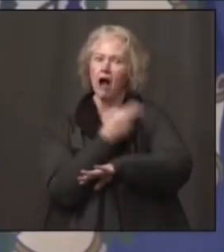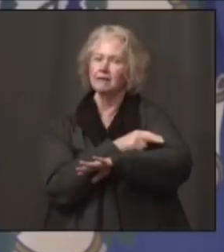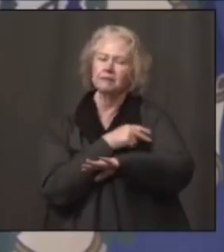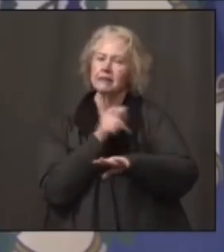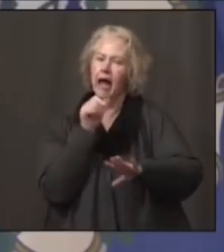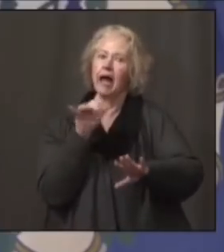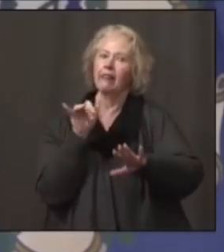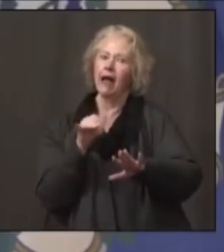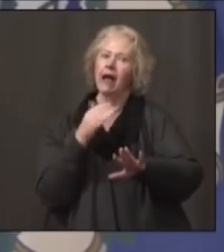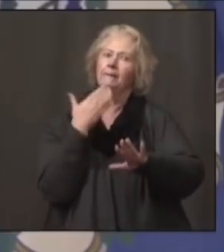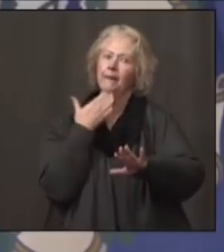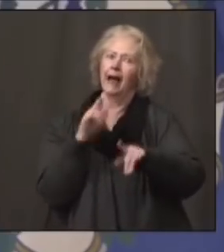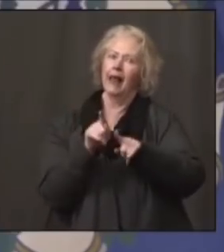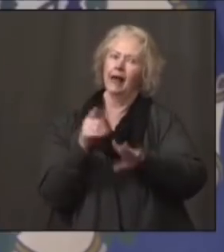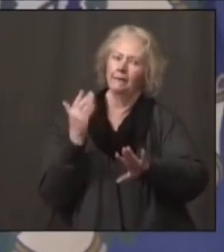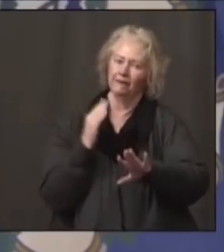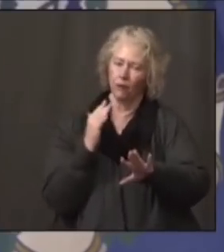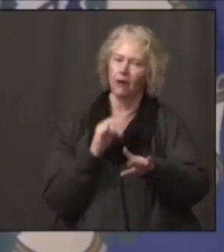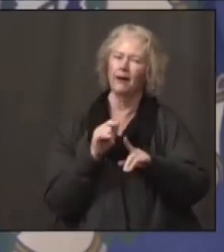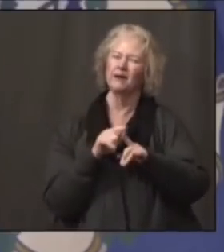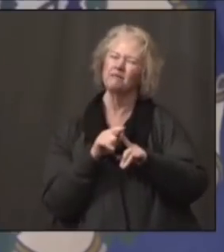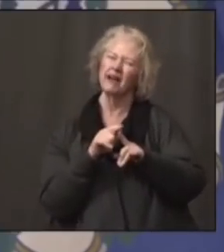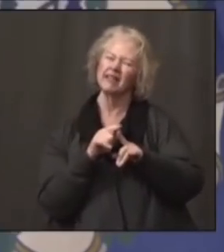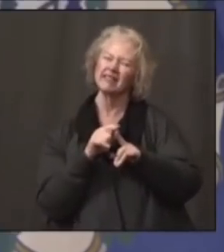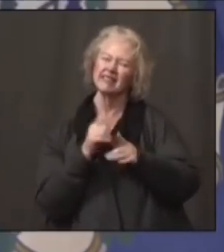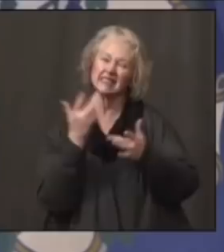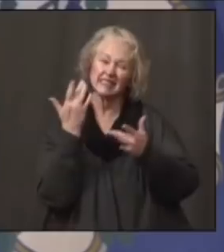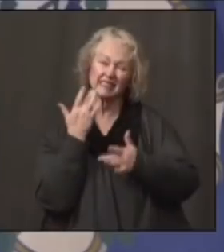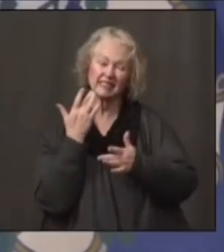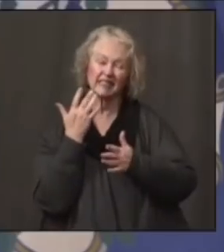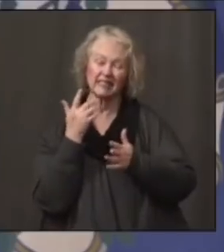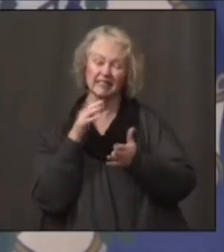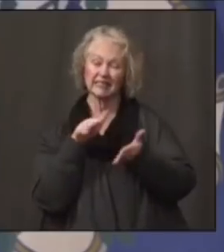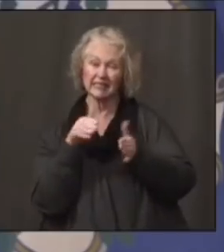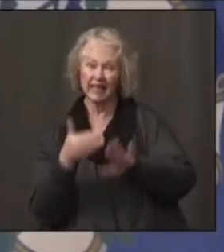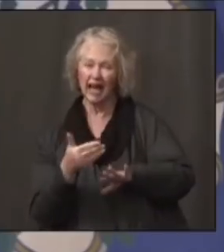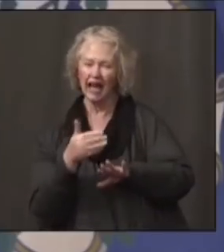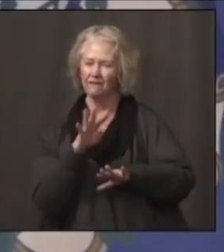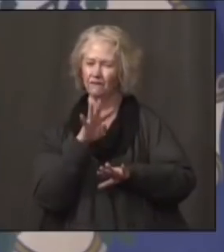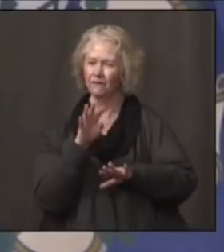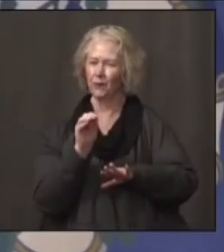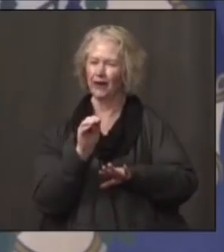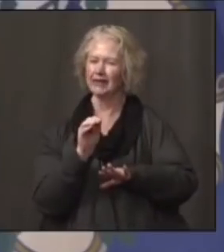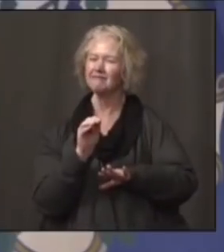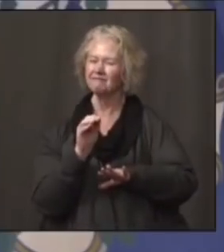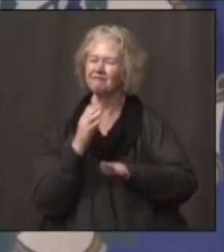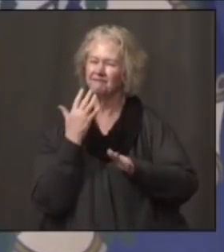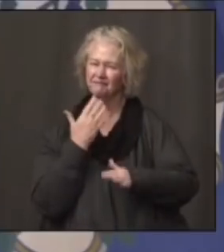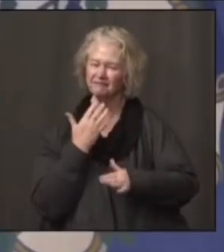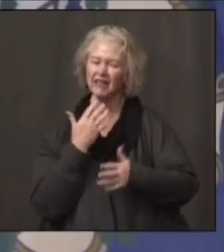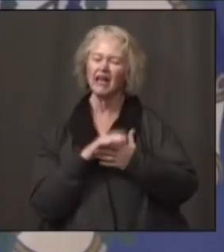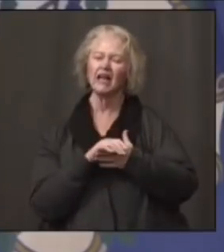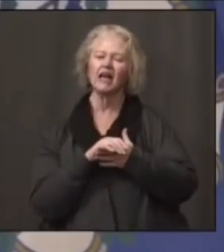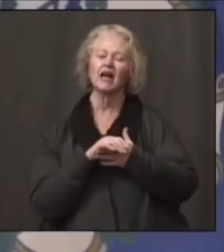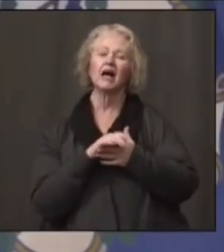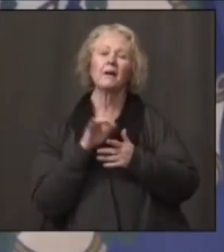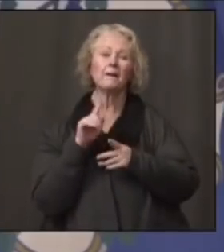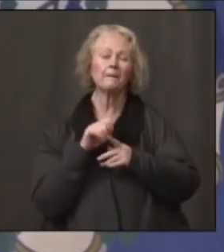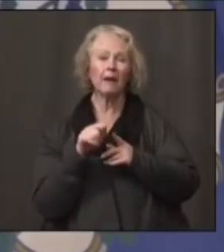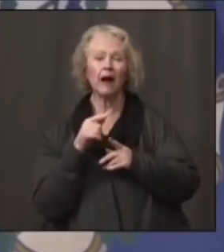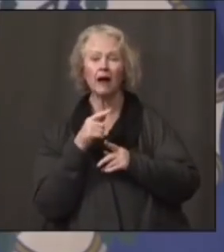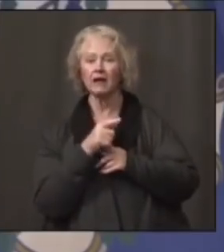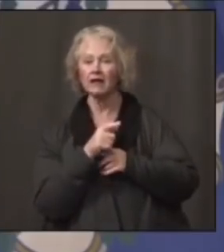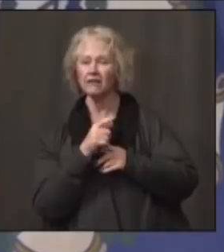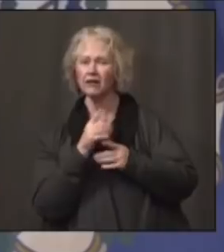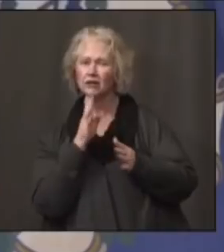40 fatalities, that is going up. The other thing the president was talking about, and the governors are talking about, the need